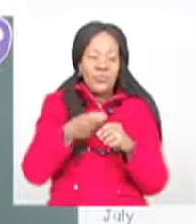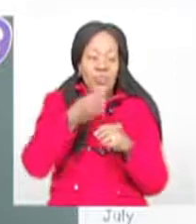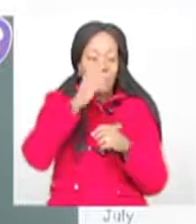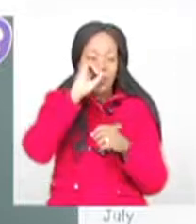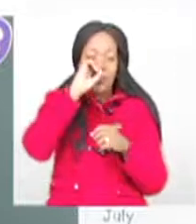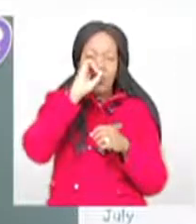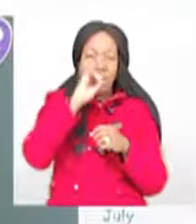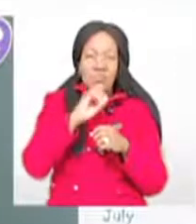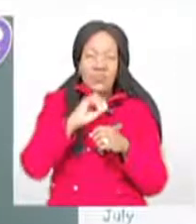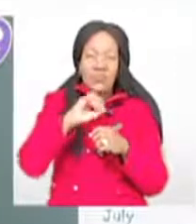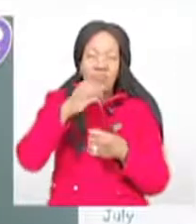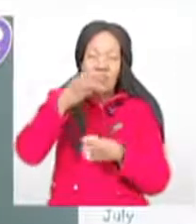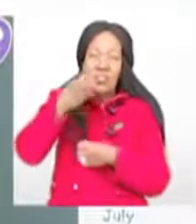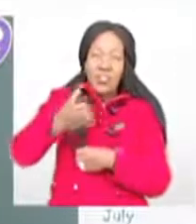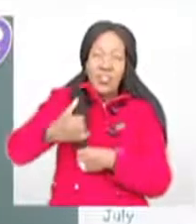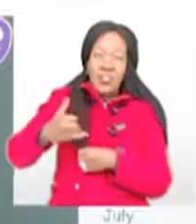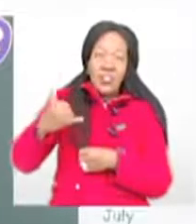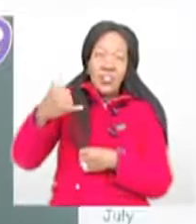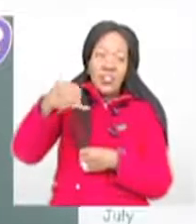jug,